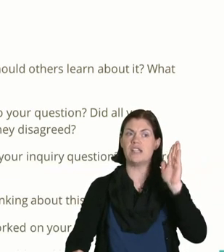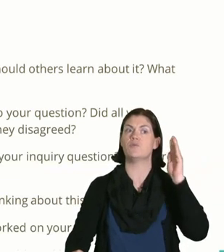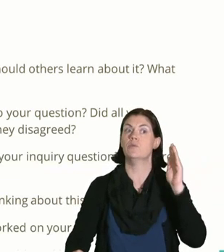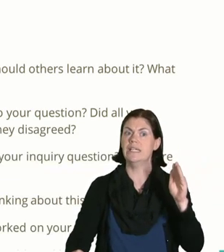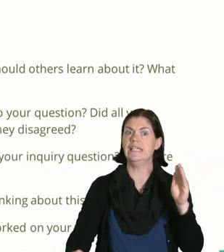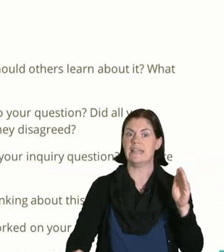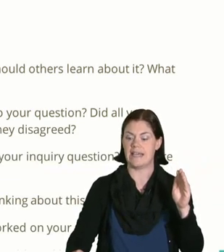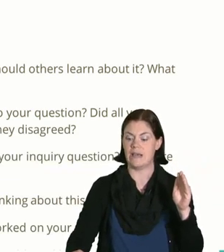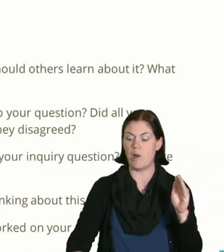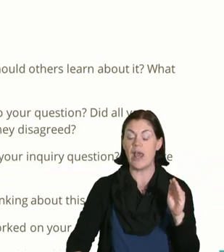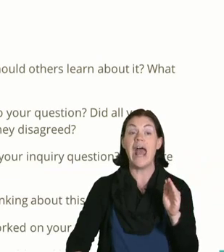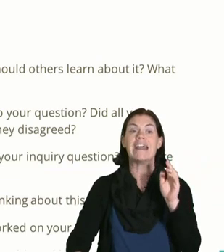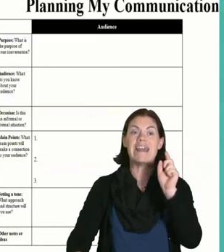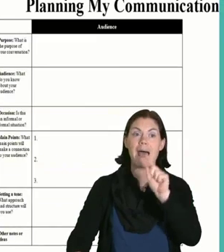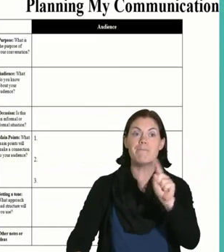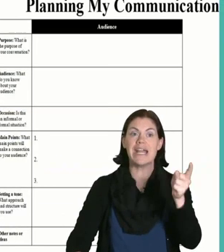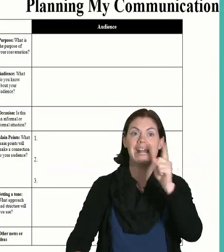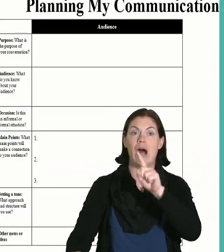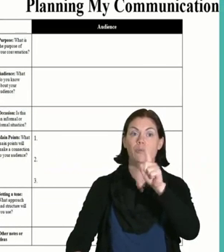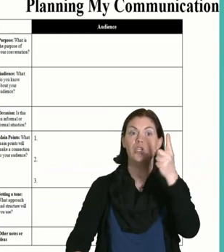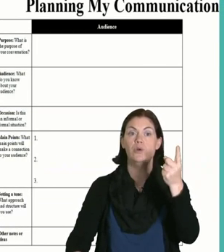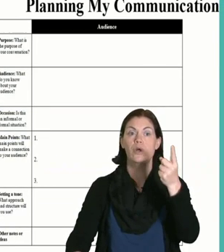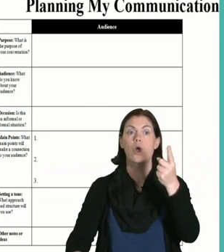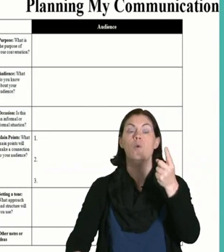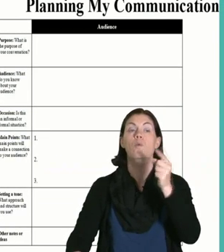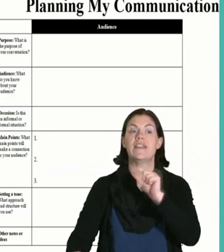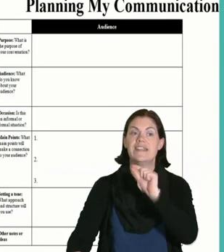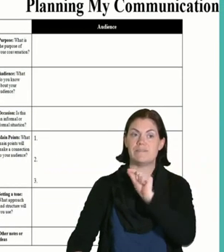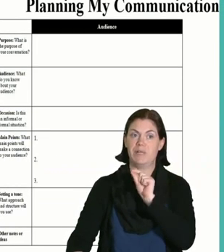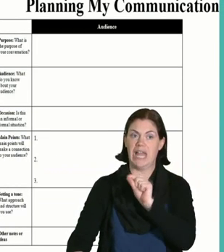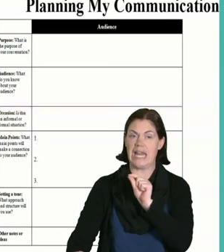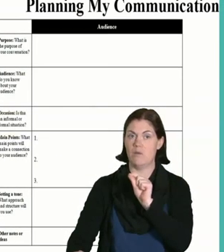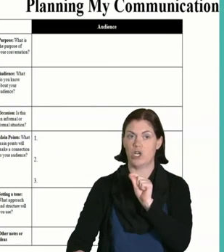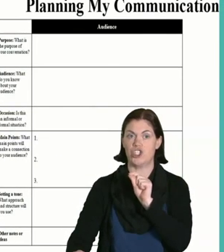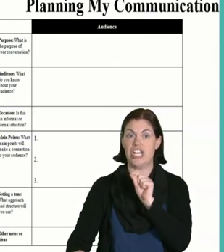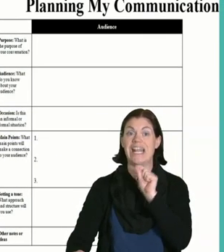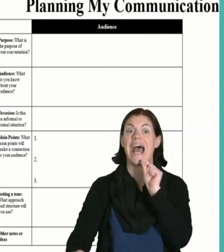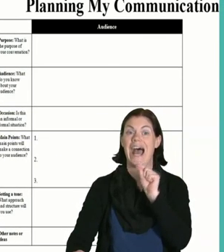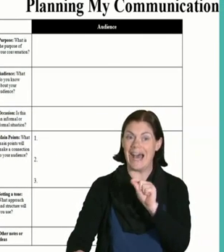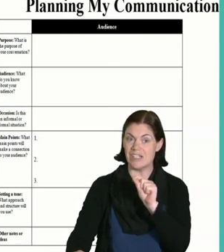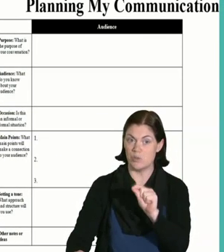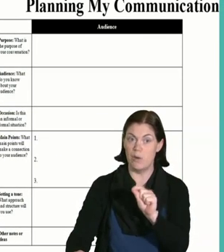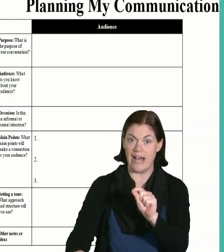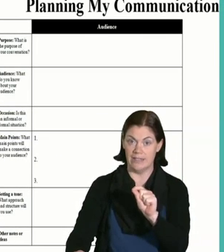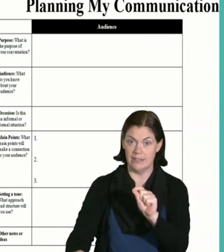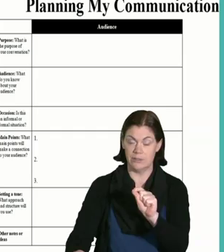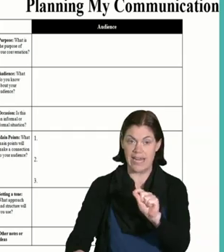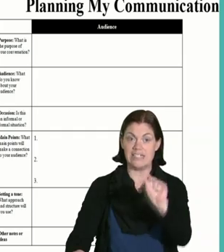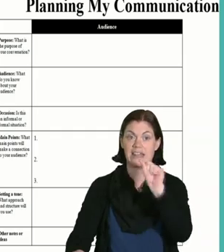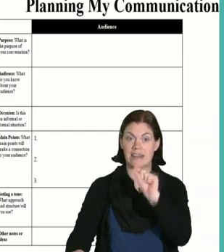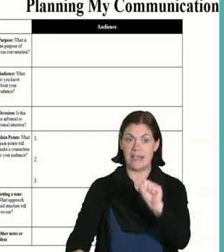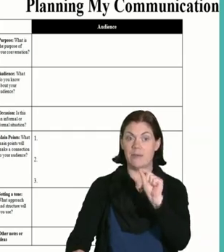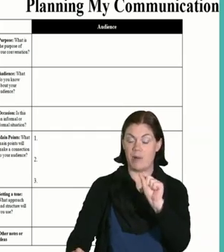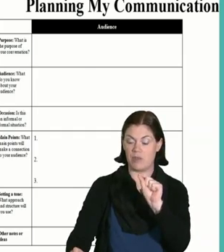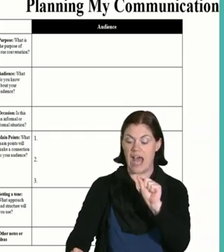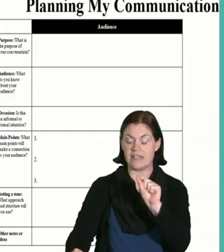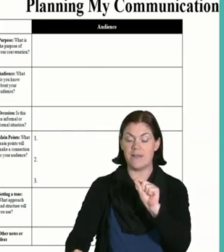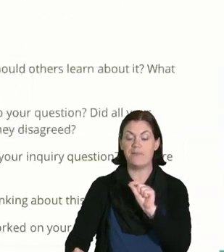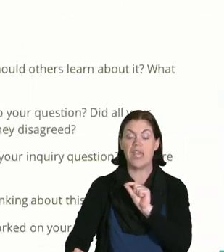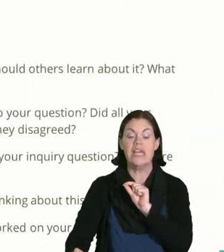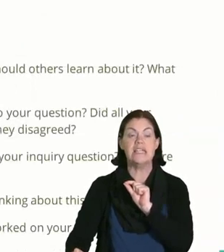for you guys really to think about. That might help you with this planning worksheet as well, right? To think